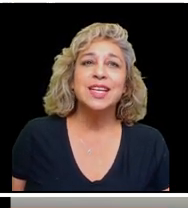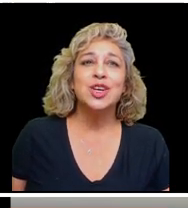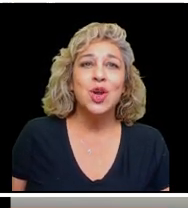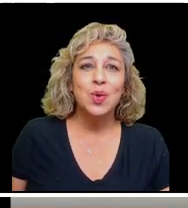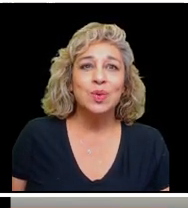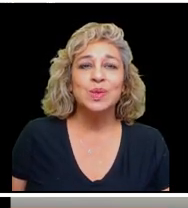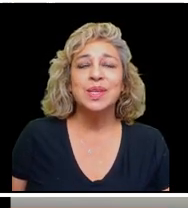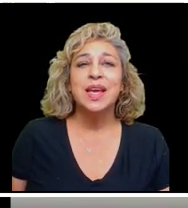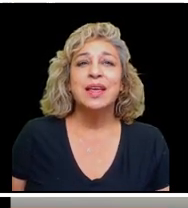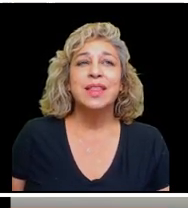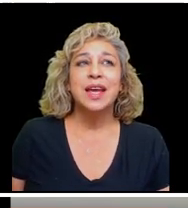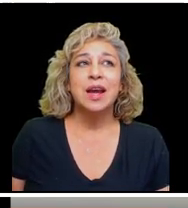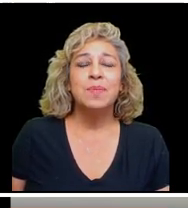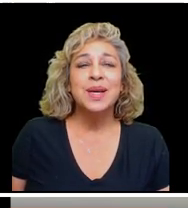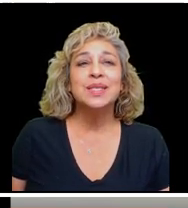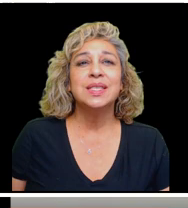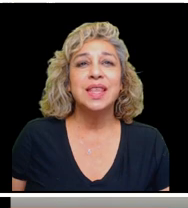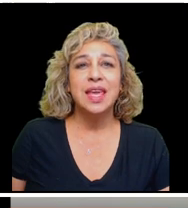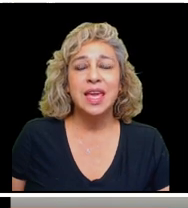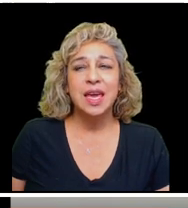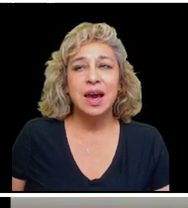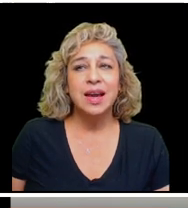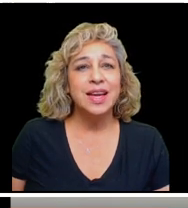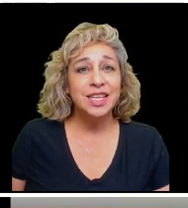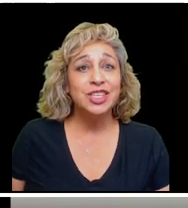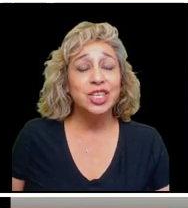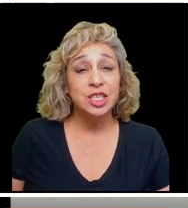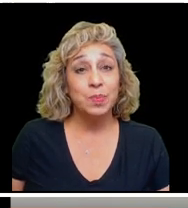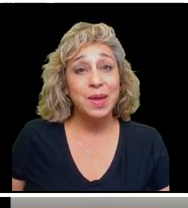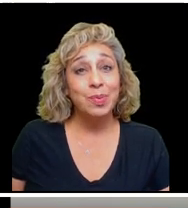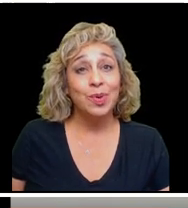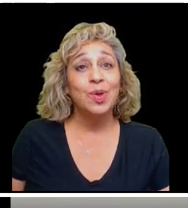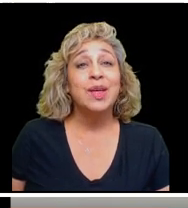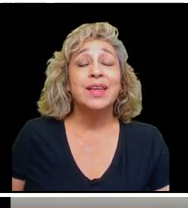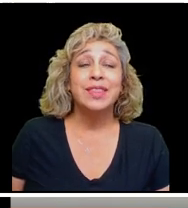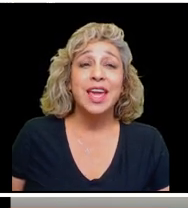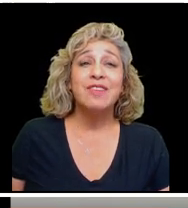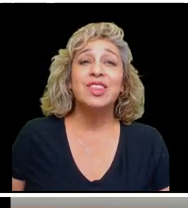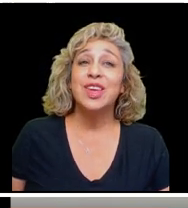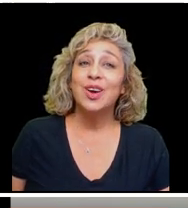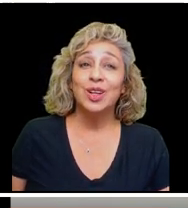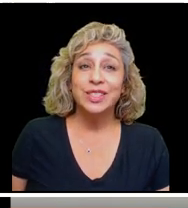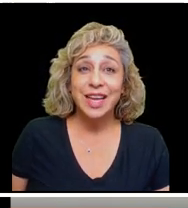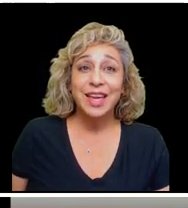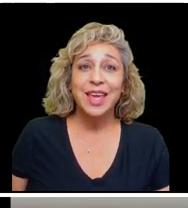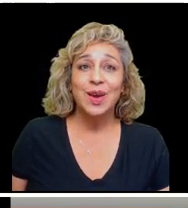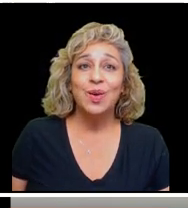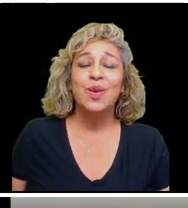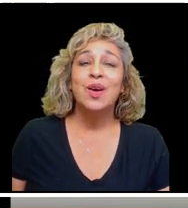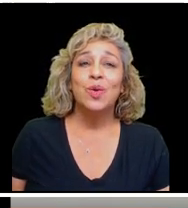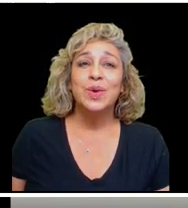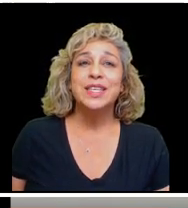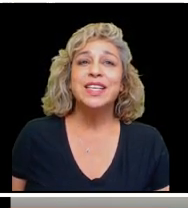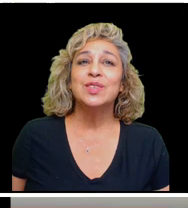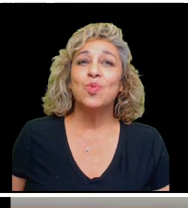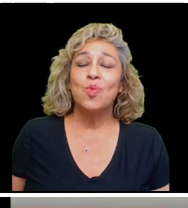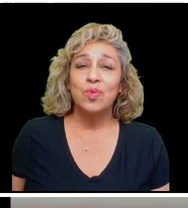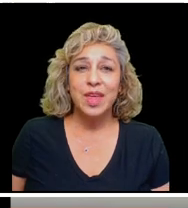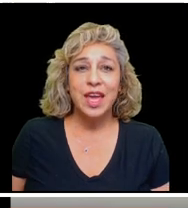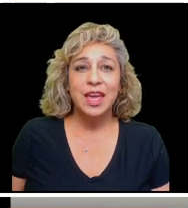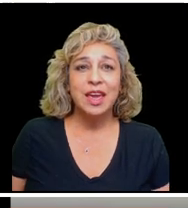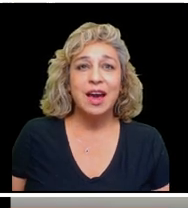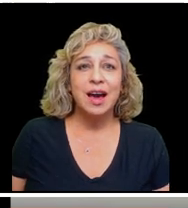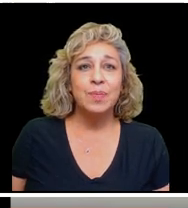president knows that amongst the indigenous people they have a thing called tech EO which is